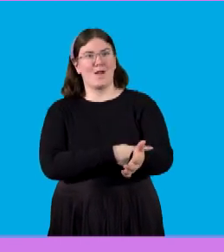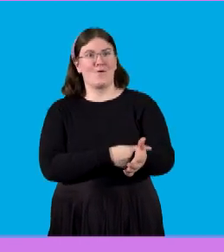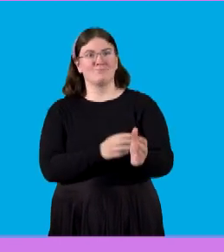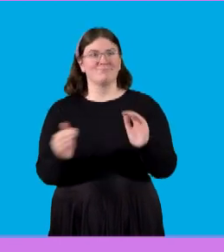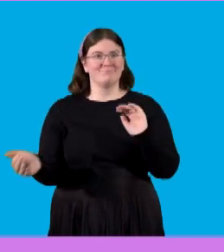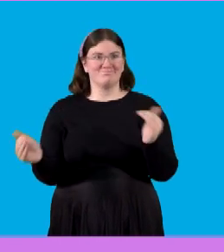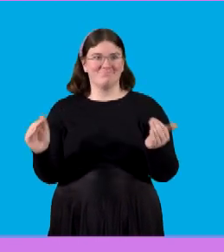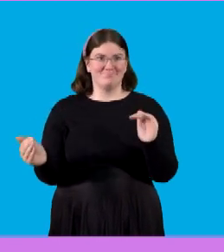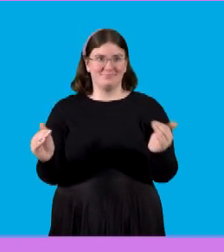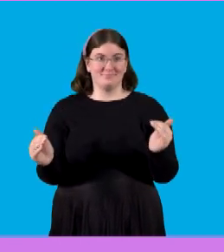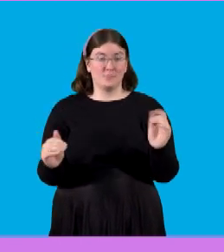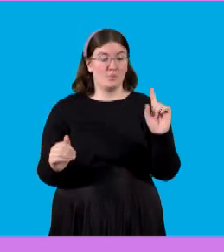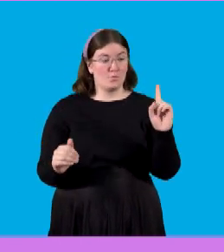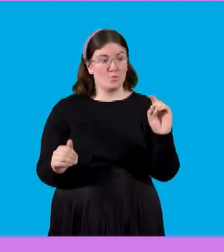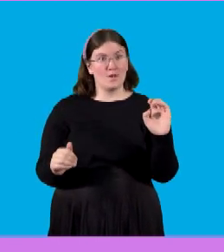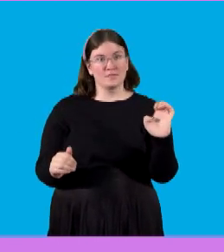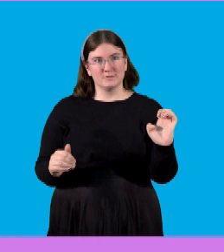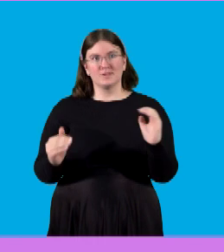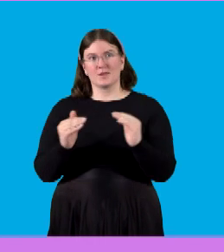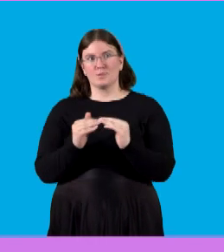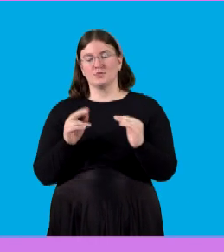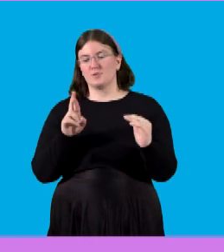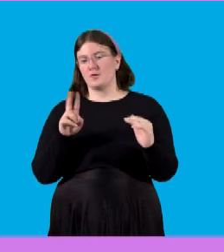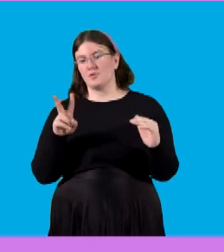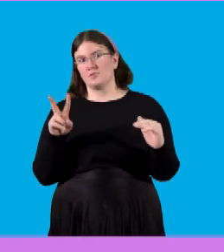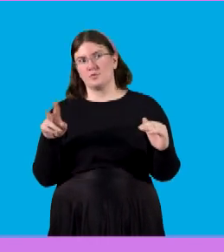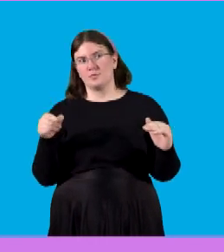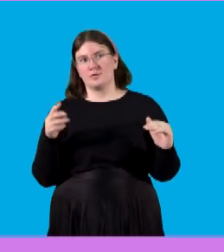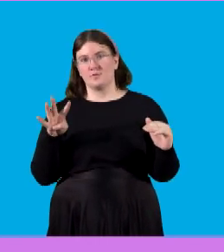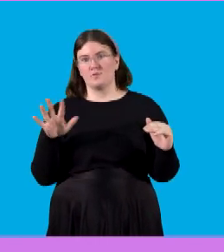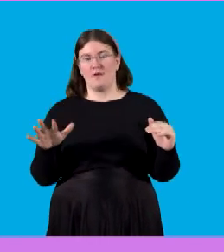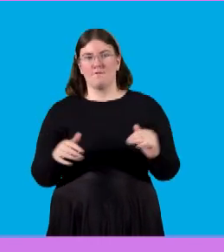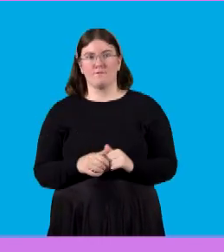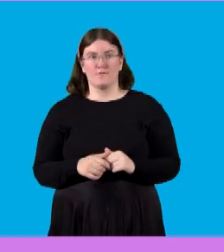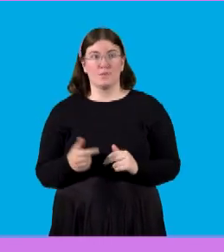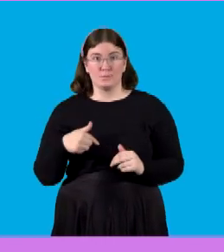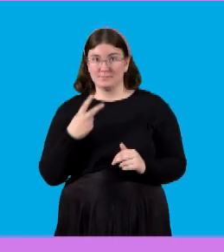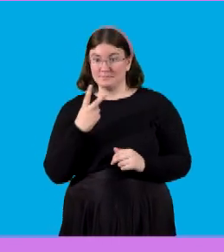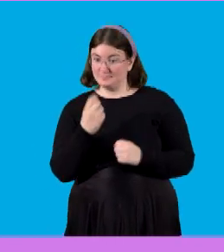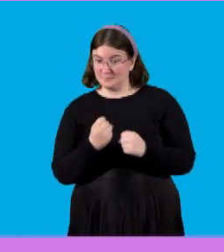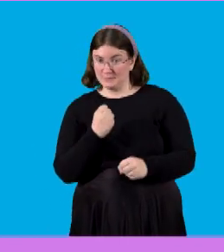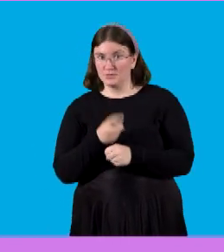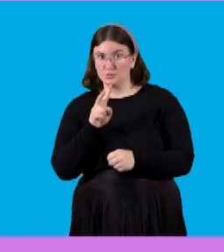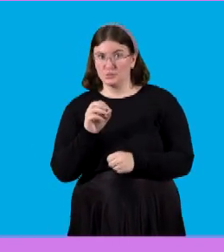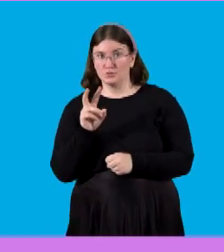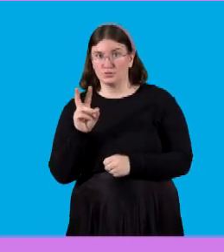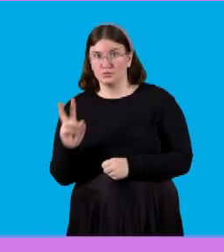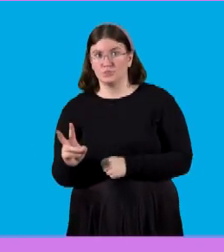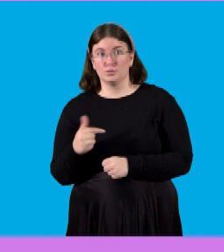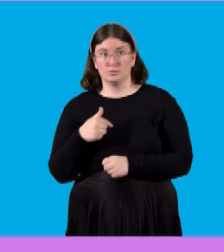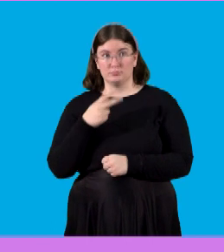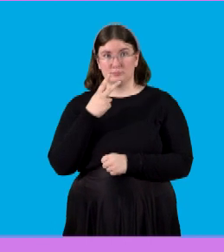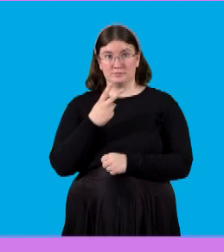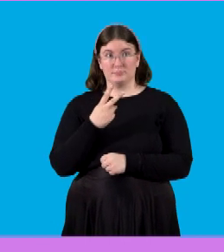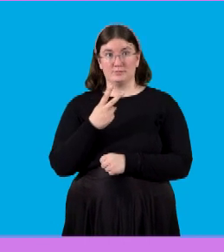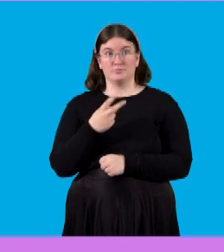rand 45 cents. So we are only looking at the year 2022. Okay, so if you look at this, we are saying